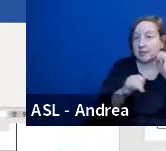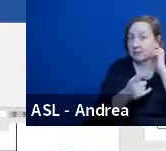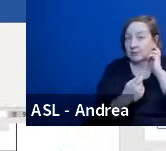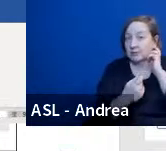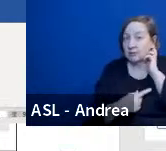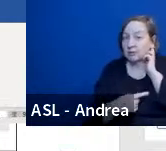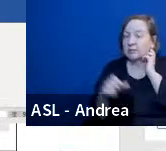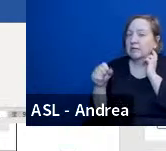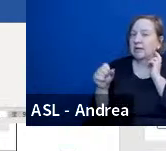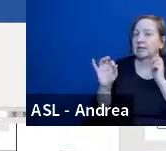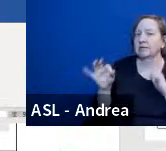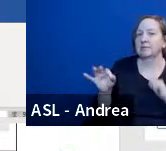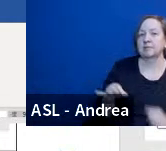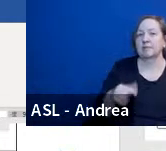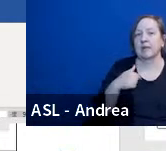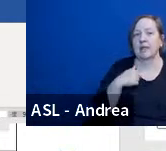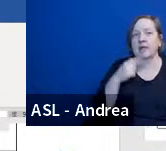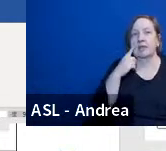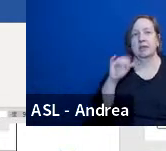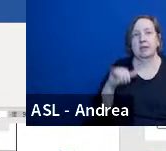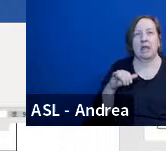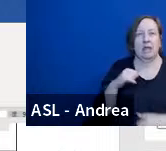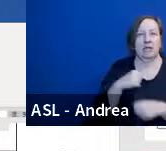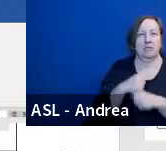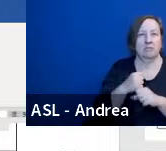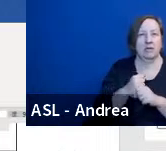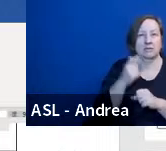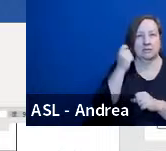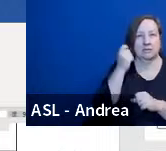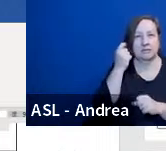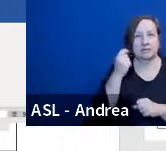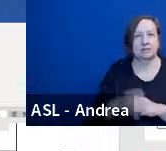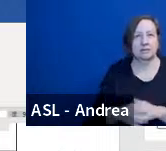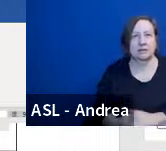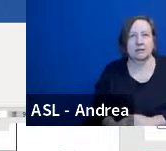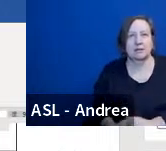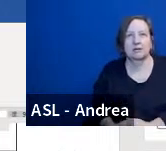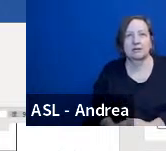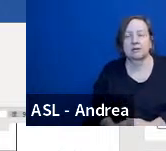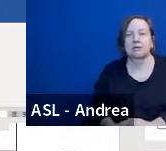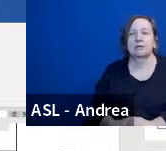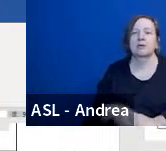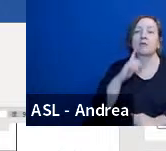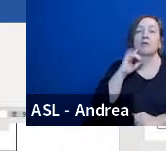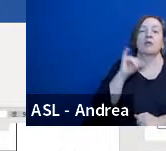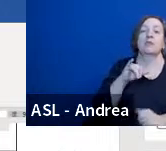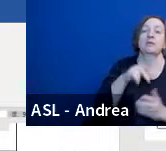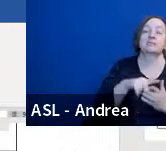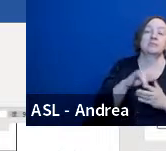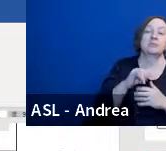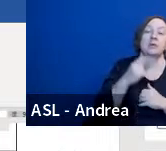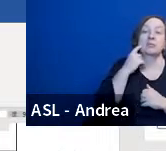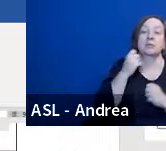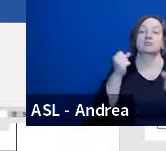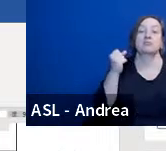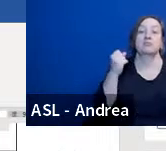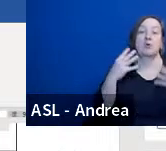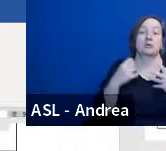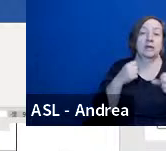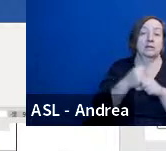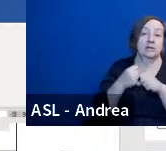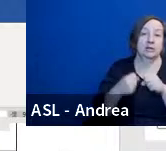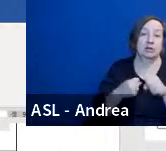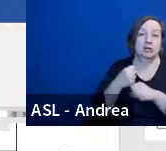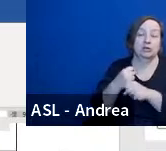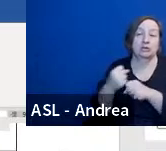question? Yes, I think that makes sense. Yes, and for this project, since it's a multi-year project, we